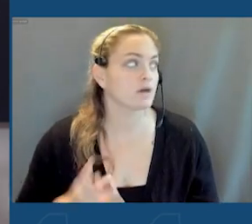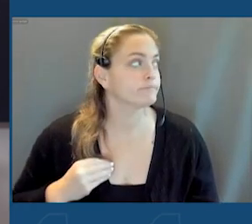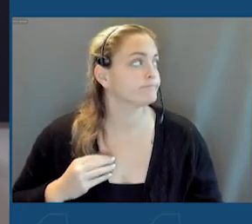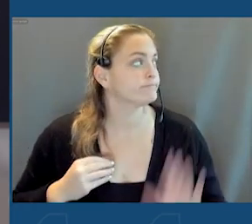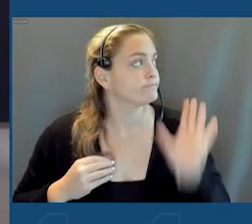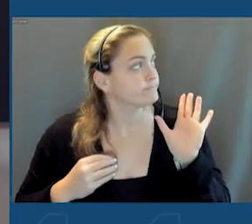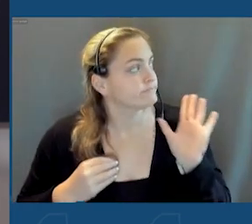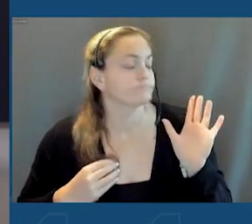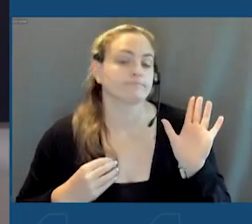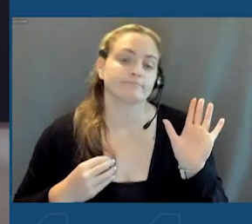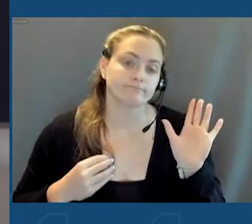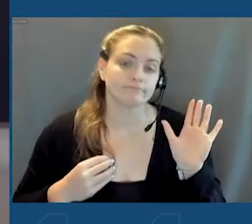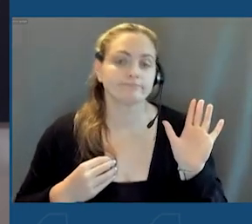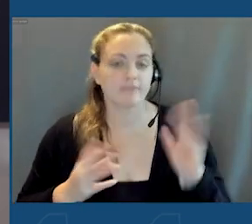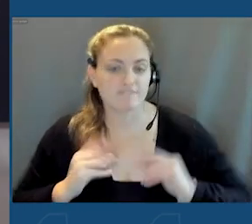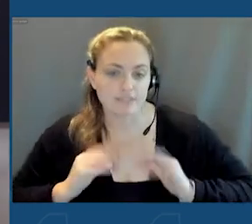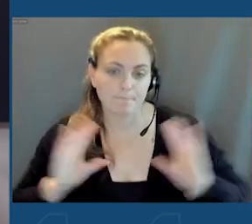accepted